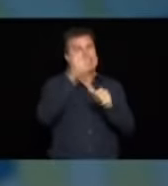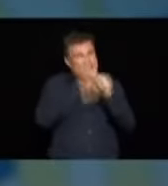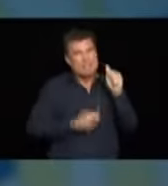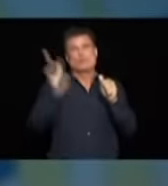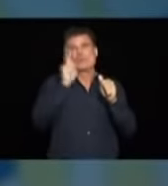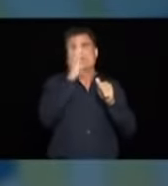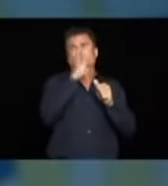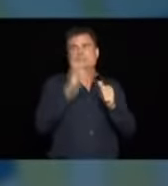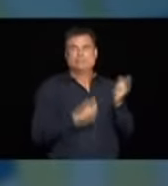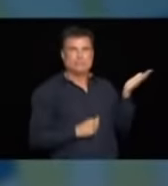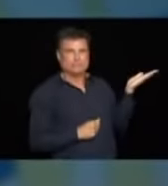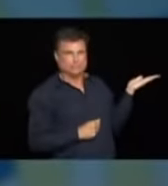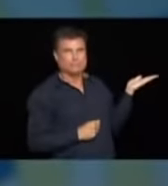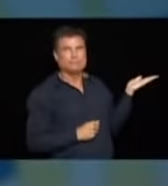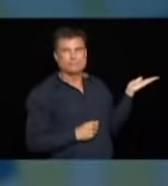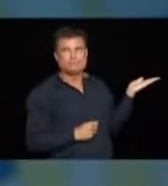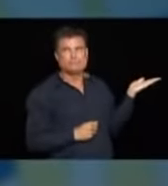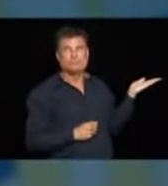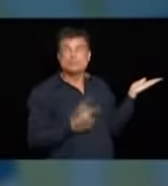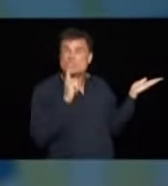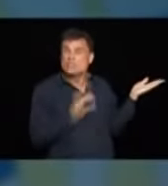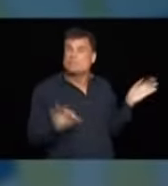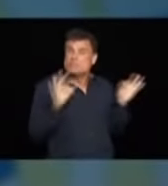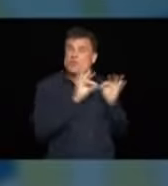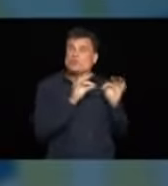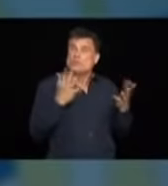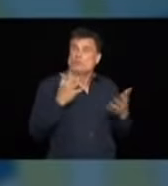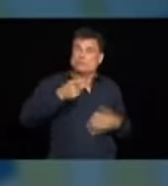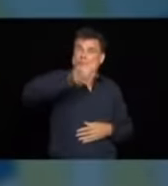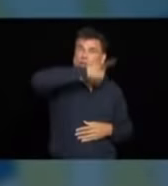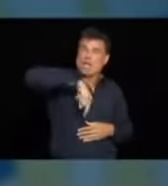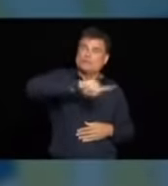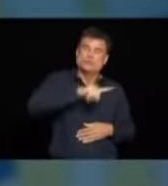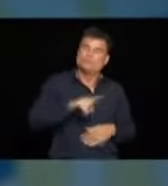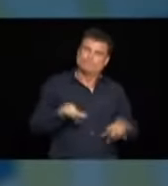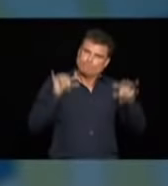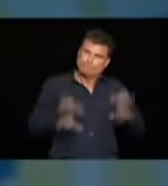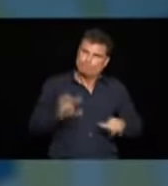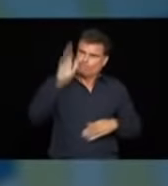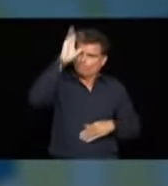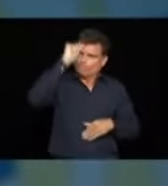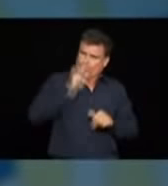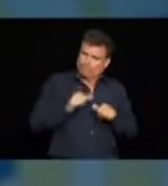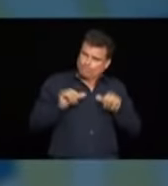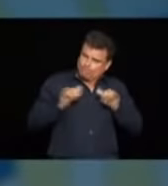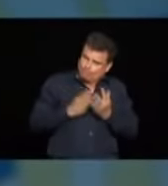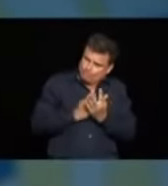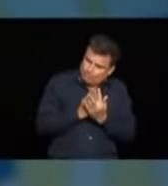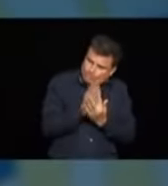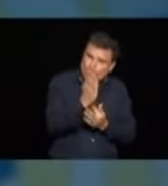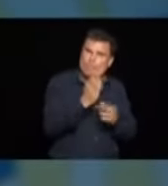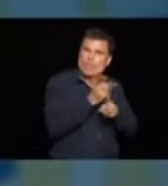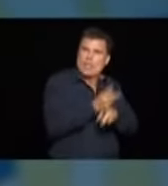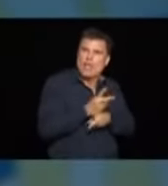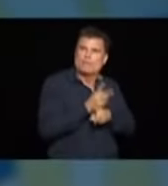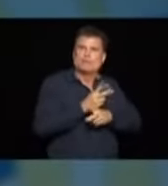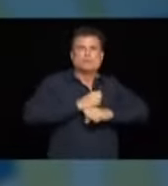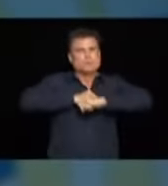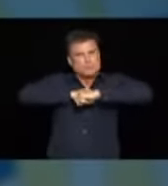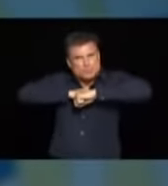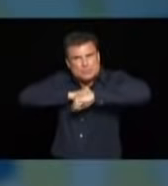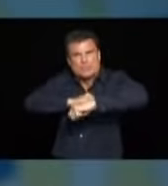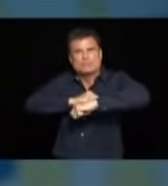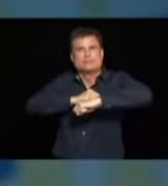at risk, and how important it is for us to continue to take the measures to protect particularly those people who